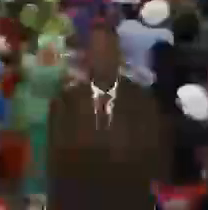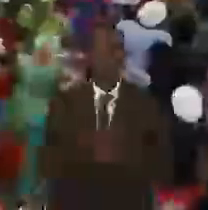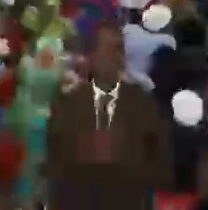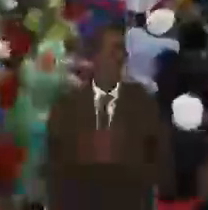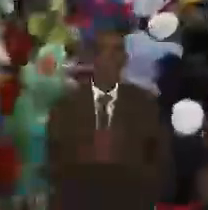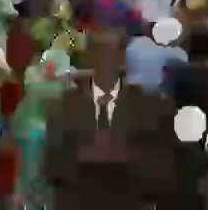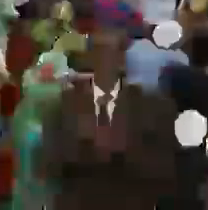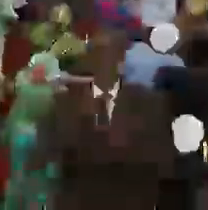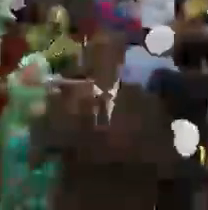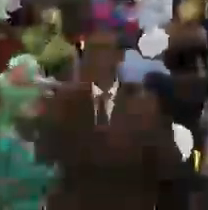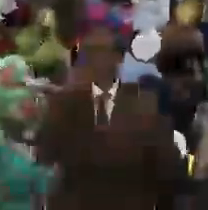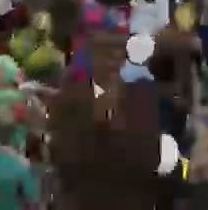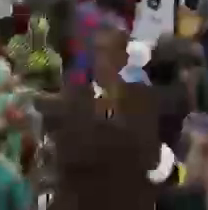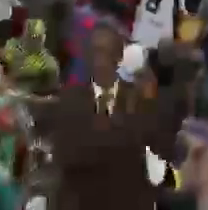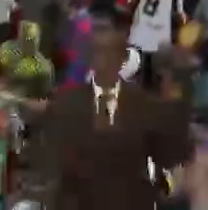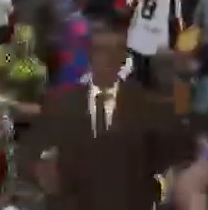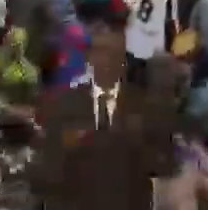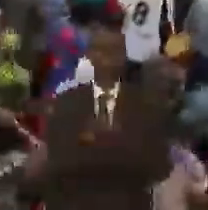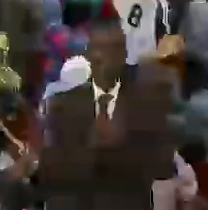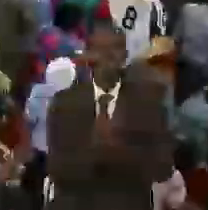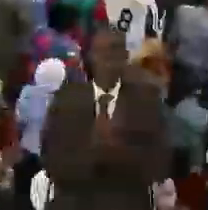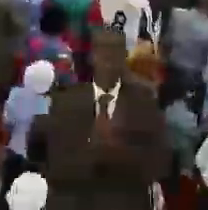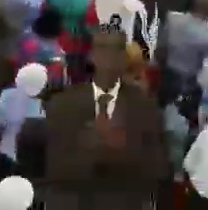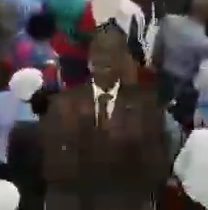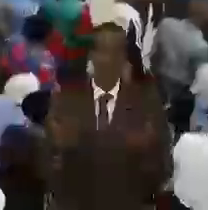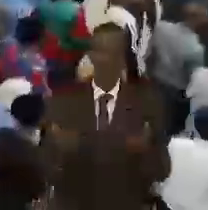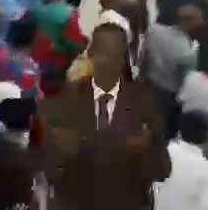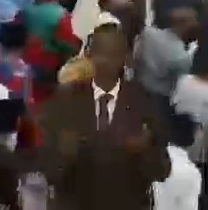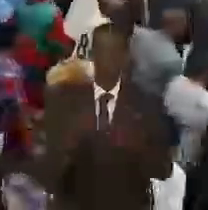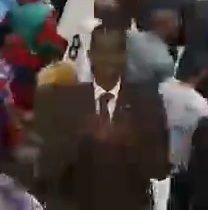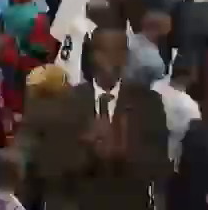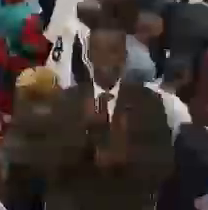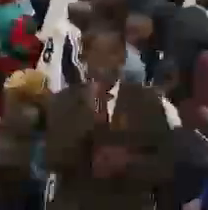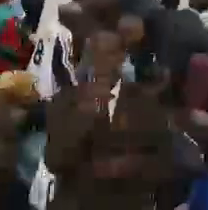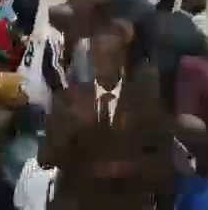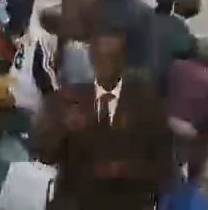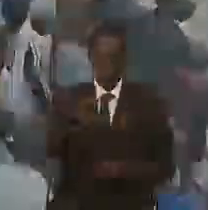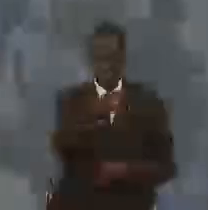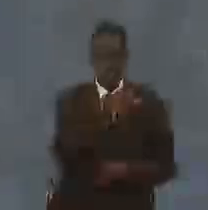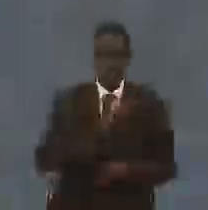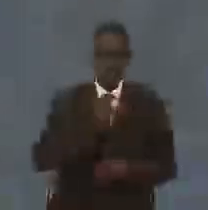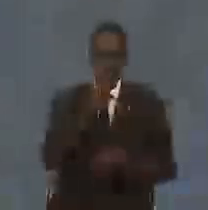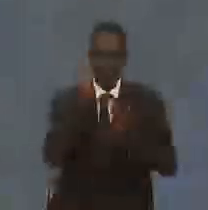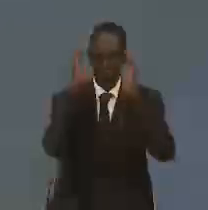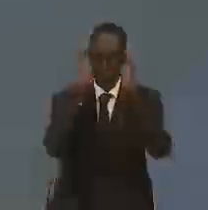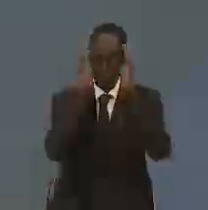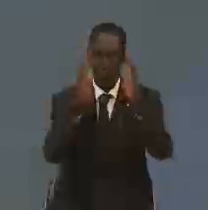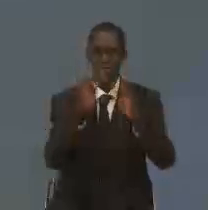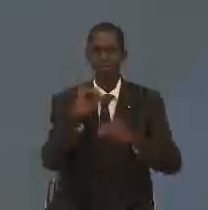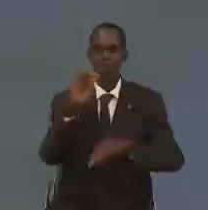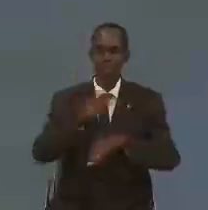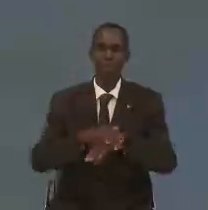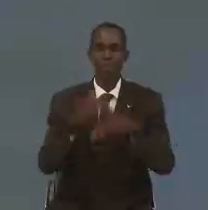Praise the Lord. Now, it's you I'm concentrating on now. I'm going to bring